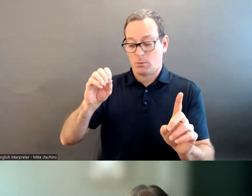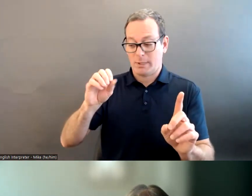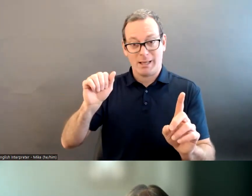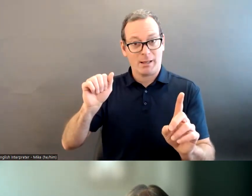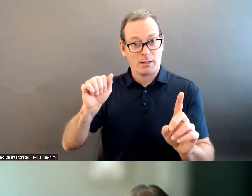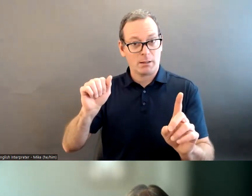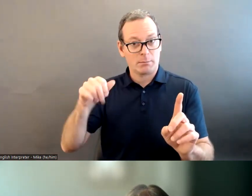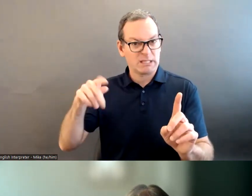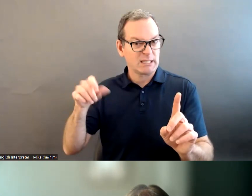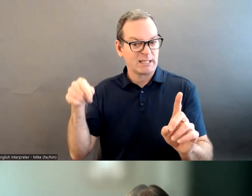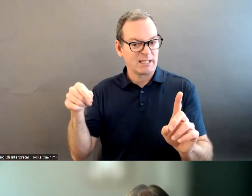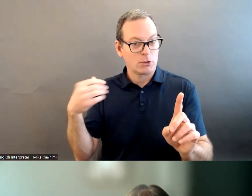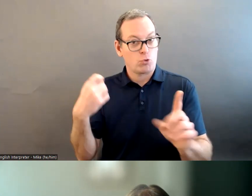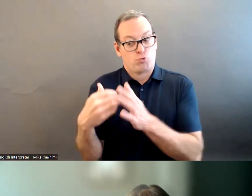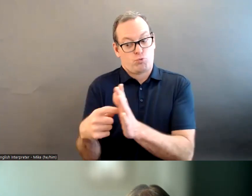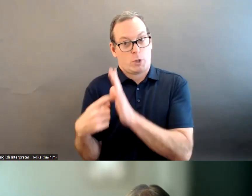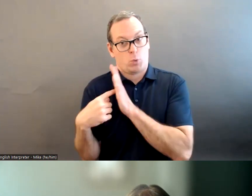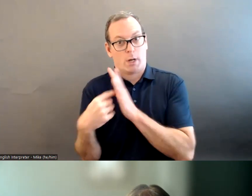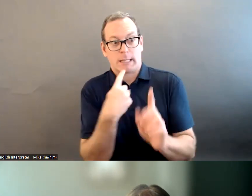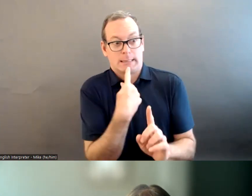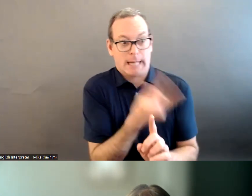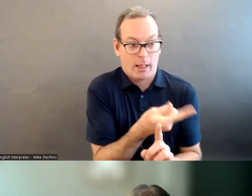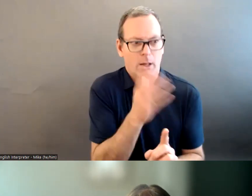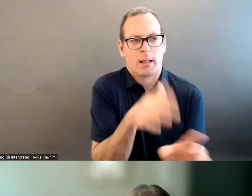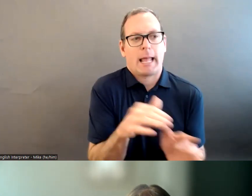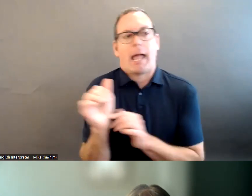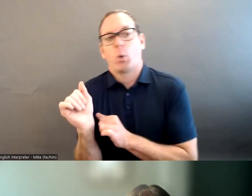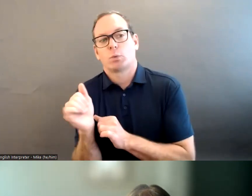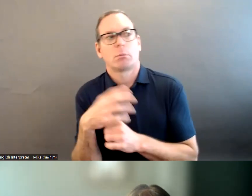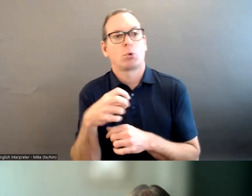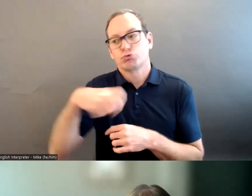is in a home.